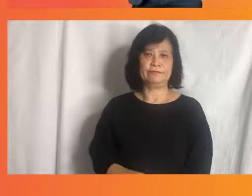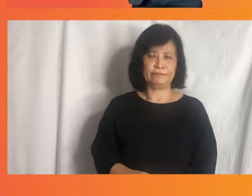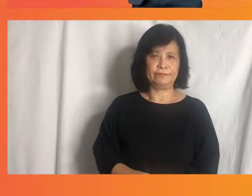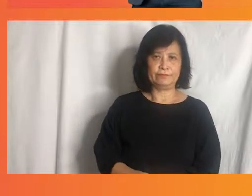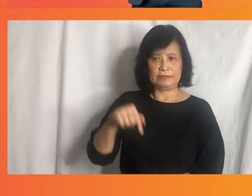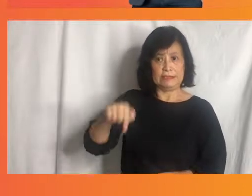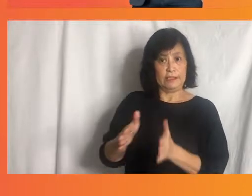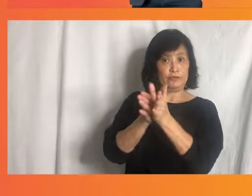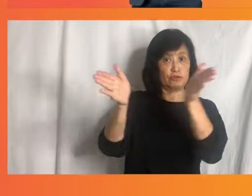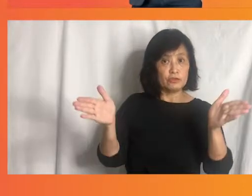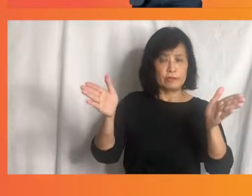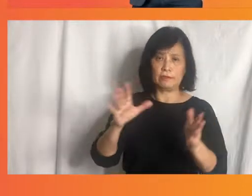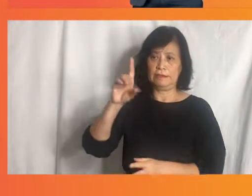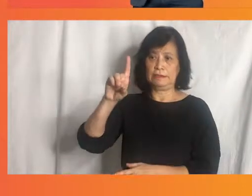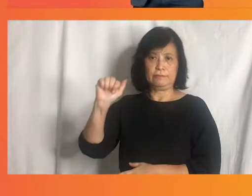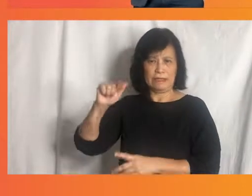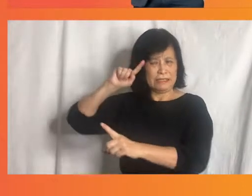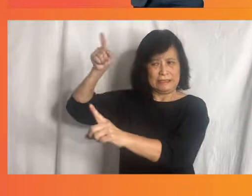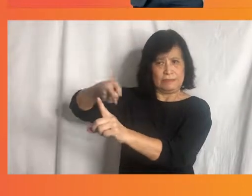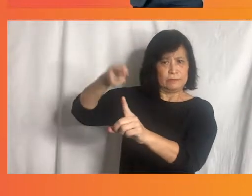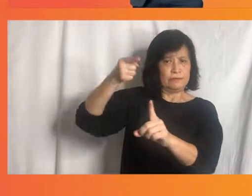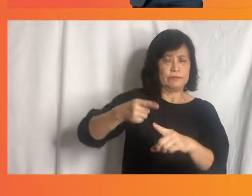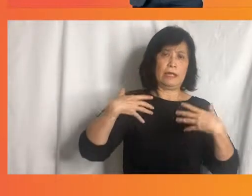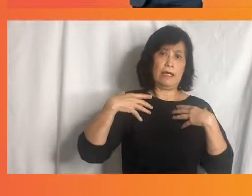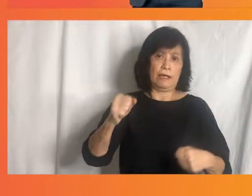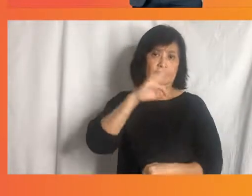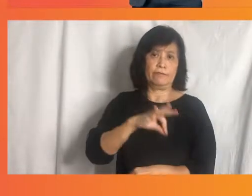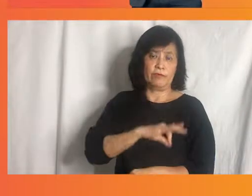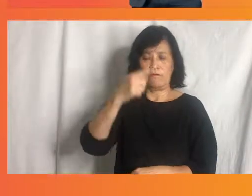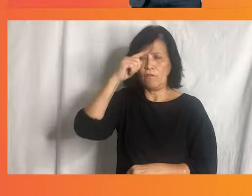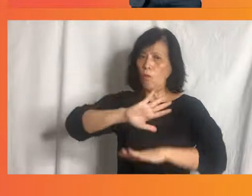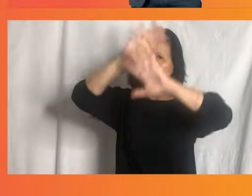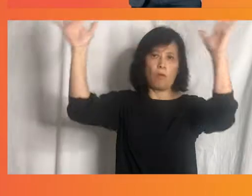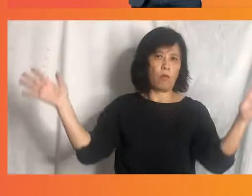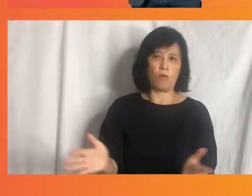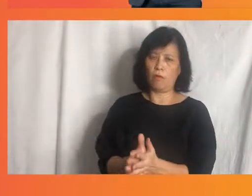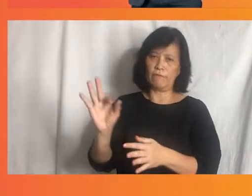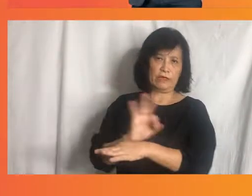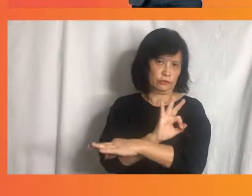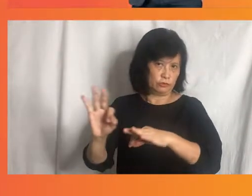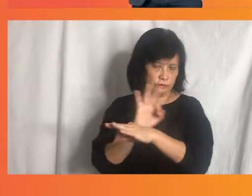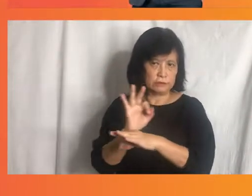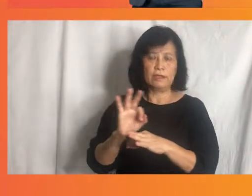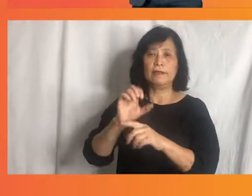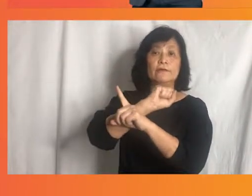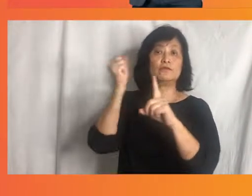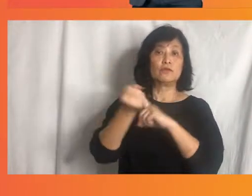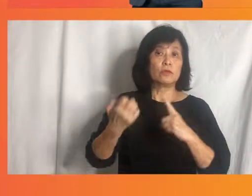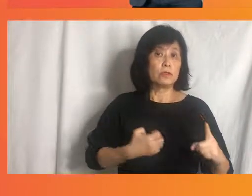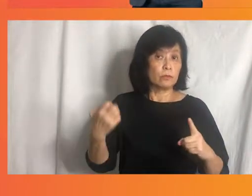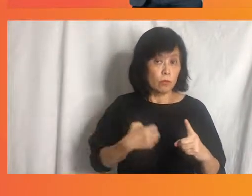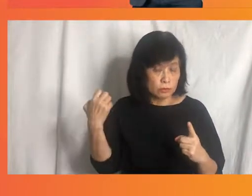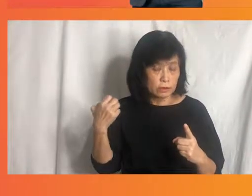Now, these general and disability-specific health benefits can lead to improved overall functioning, social emotional well-being,